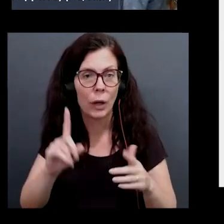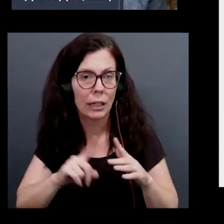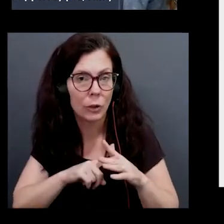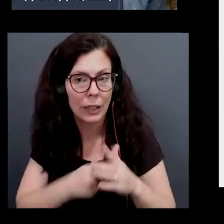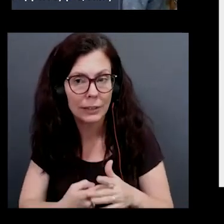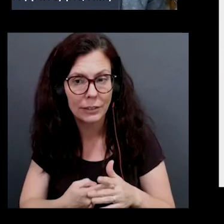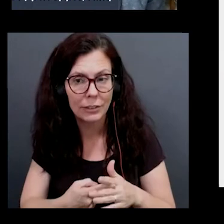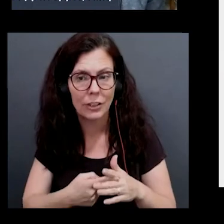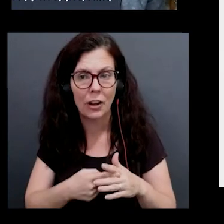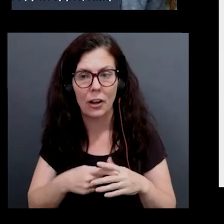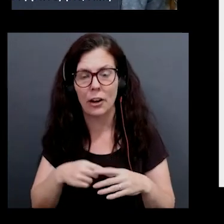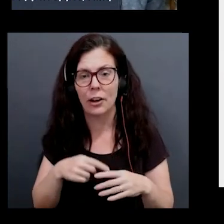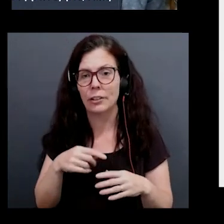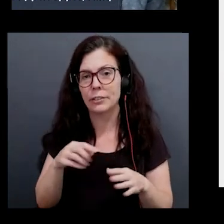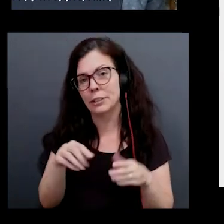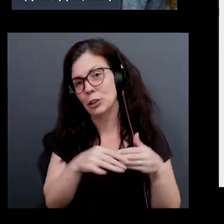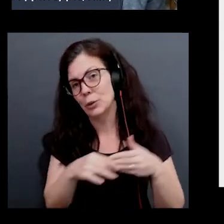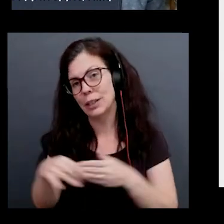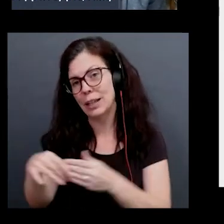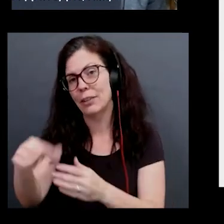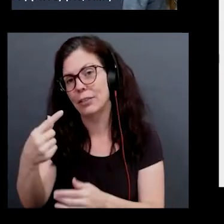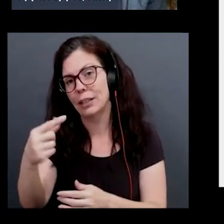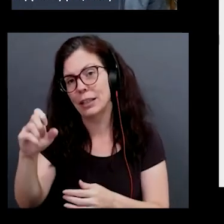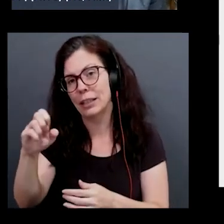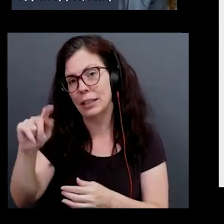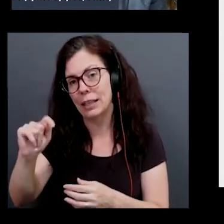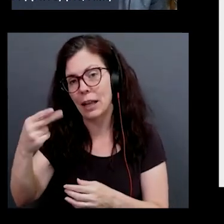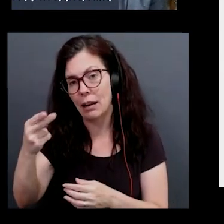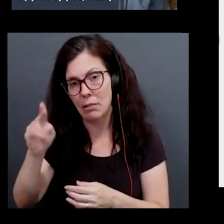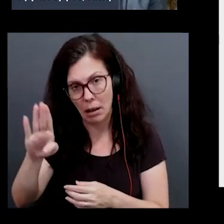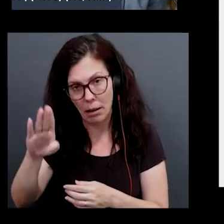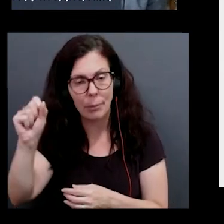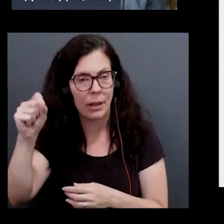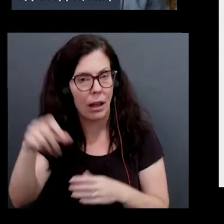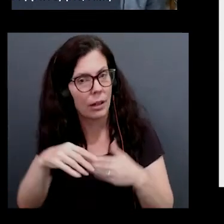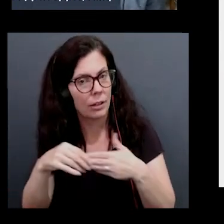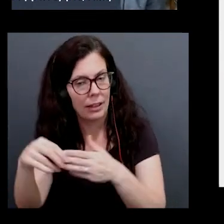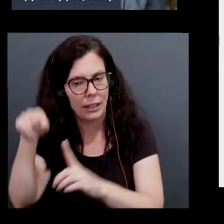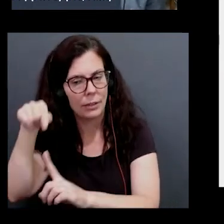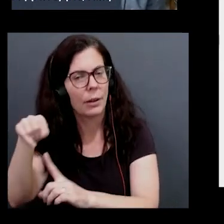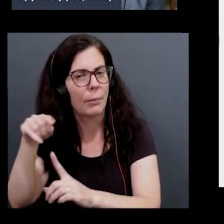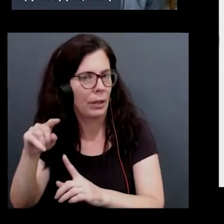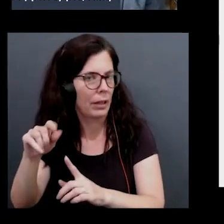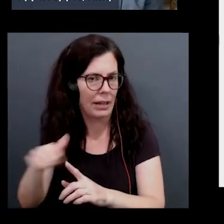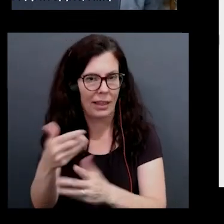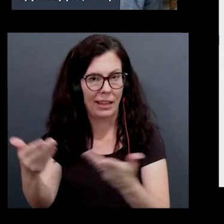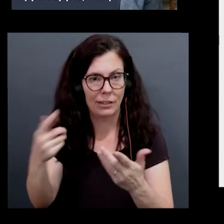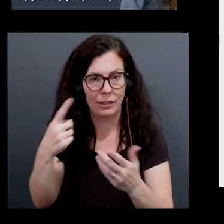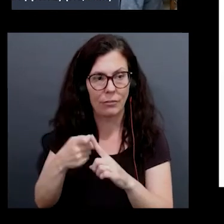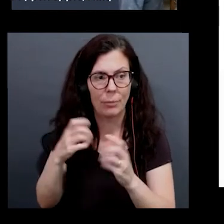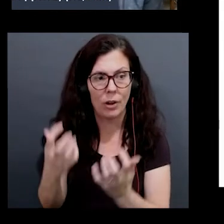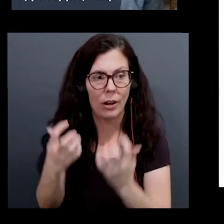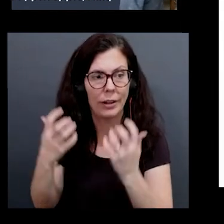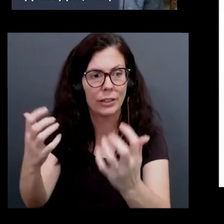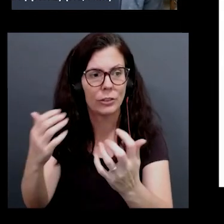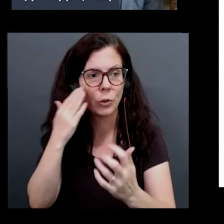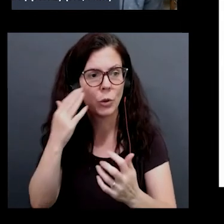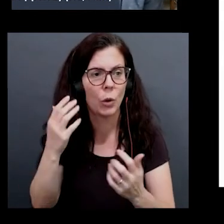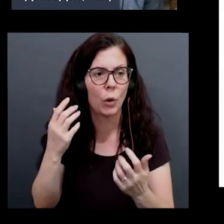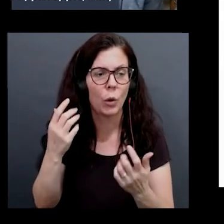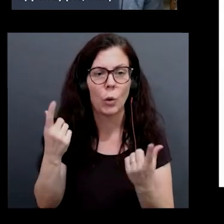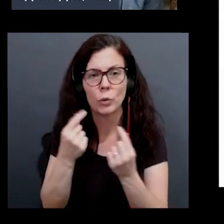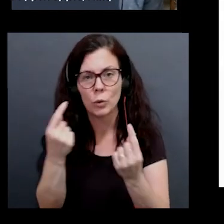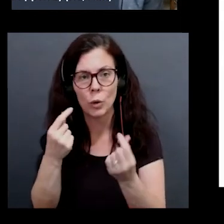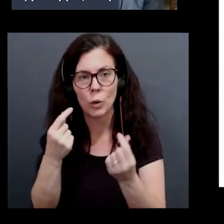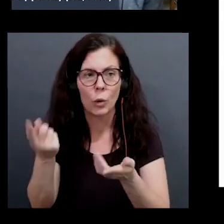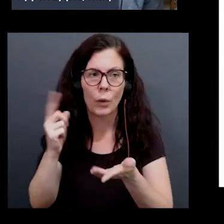You pointed us to the GitHub earlier. Is there anything that you'd like our audience to know to go sign up for, or any sort